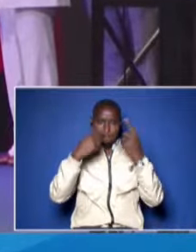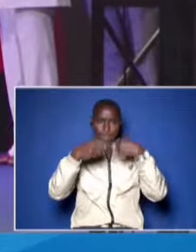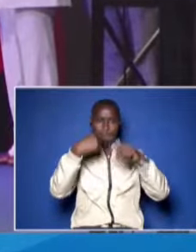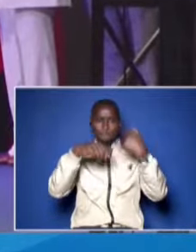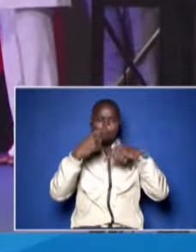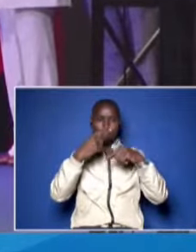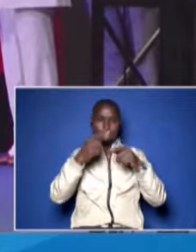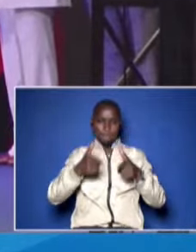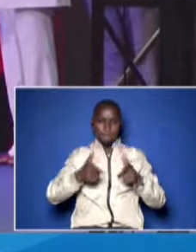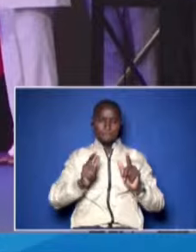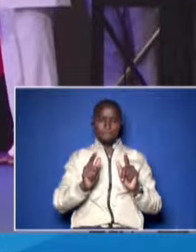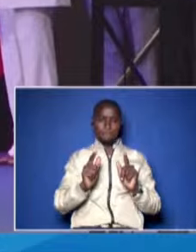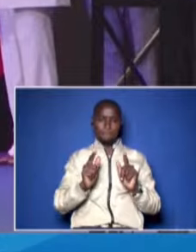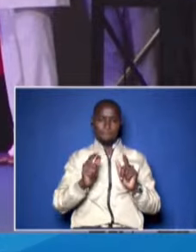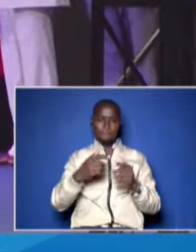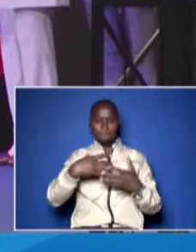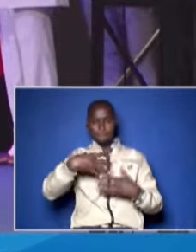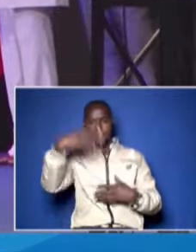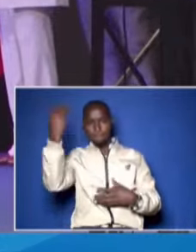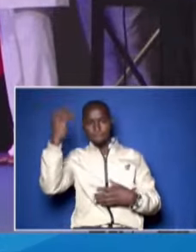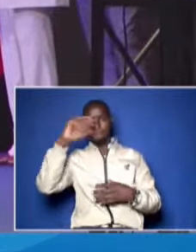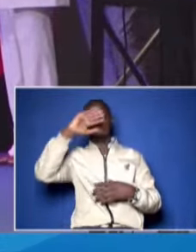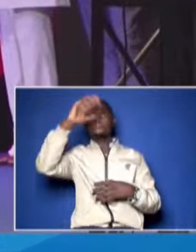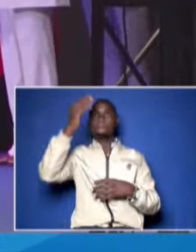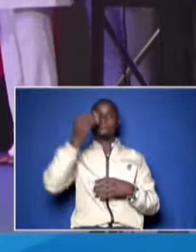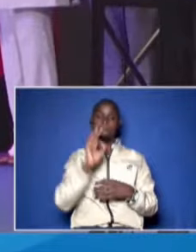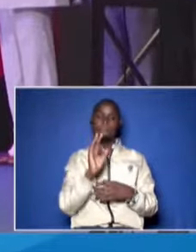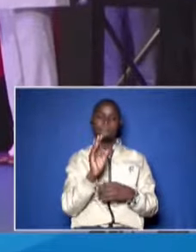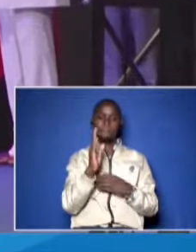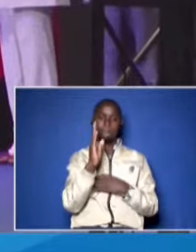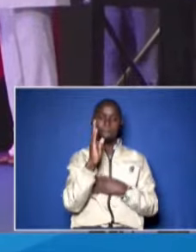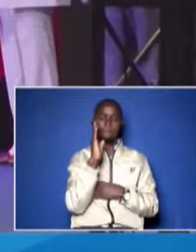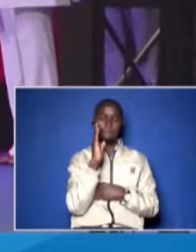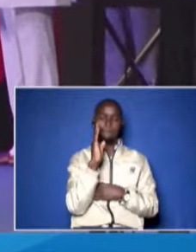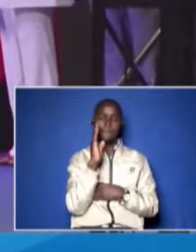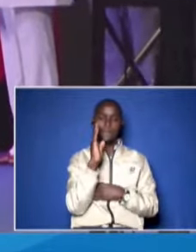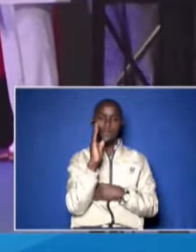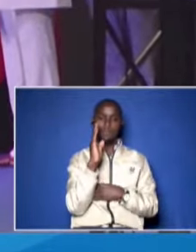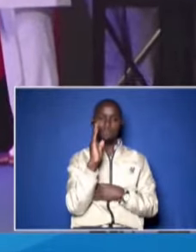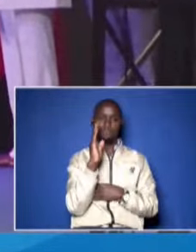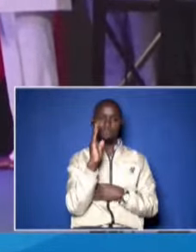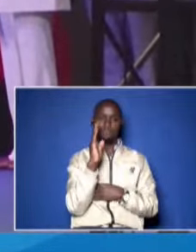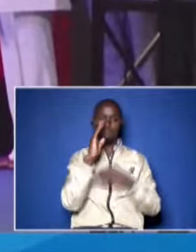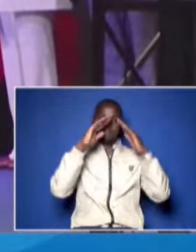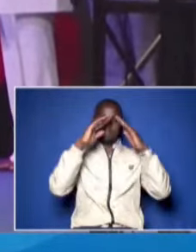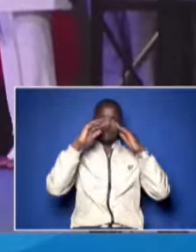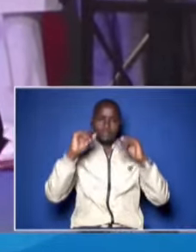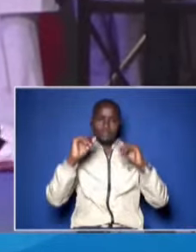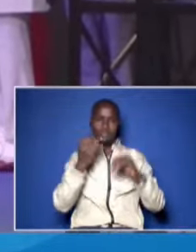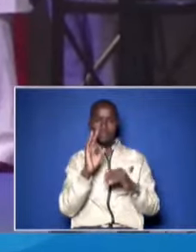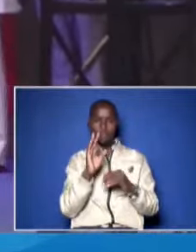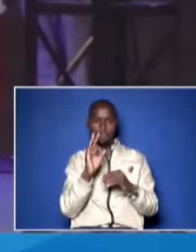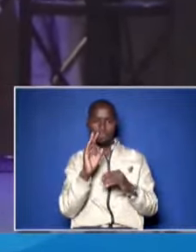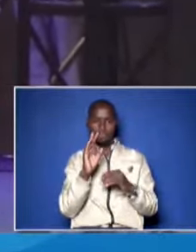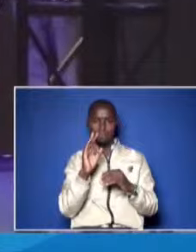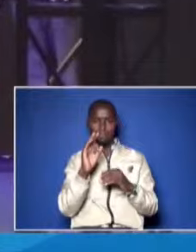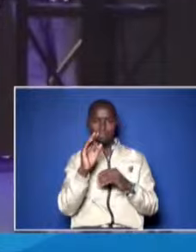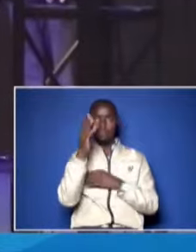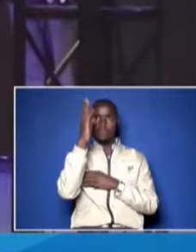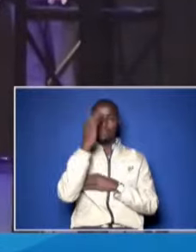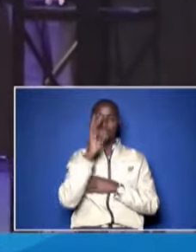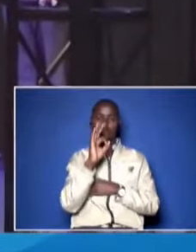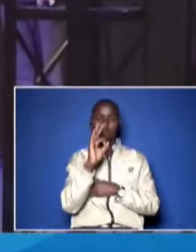us go up to the Mount of God to the house of of the god of